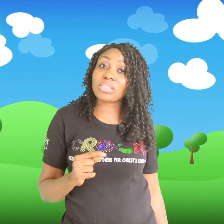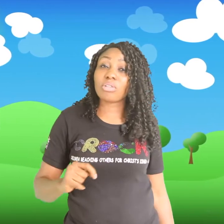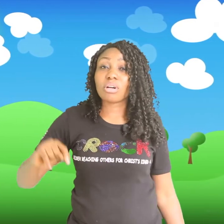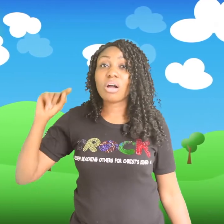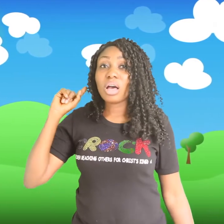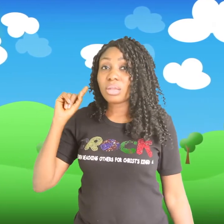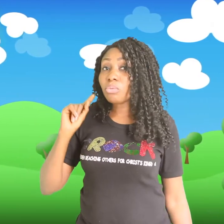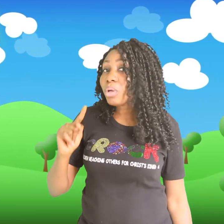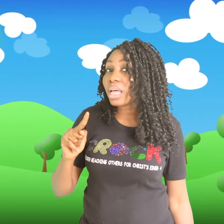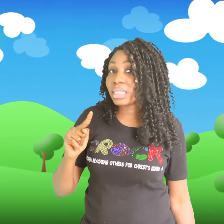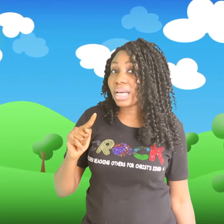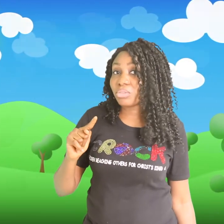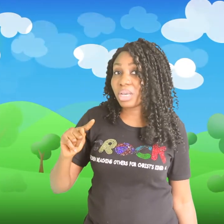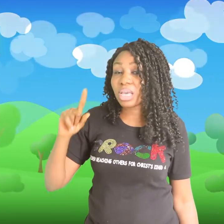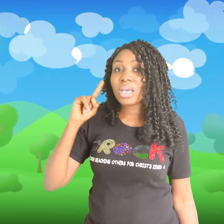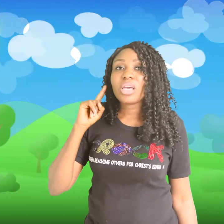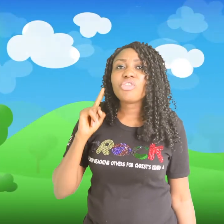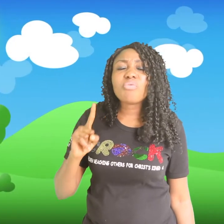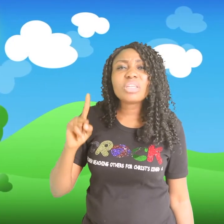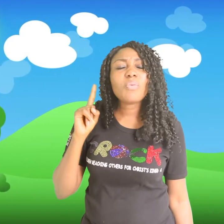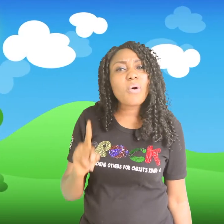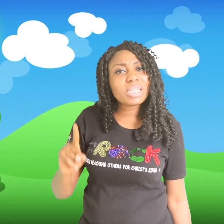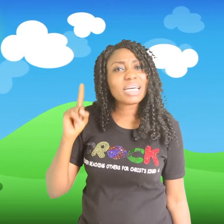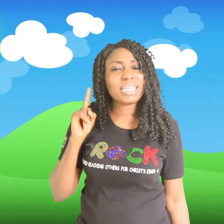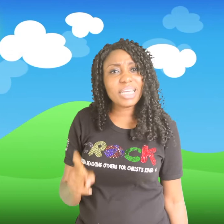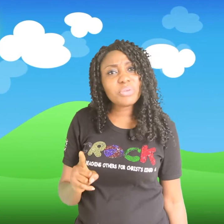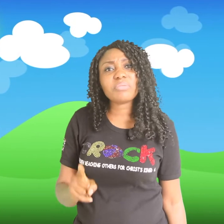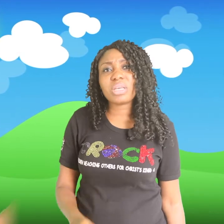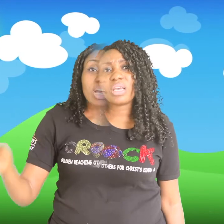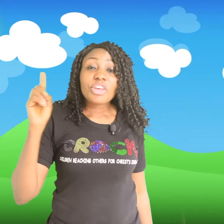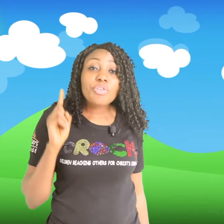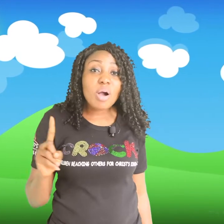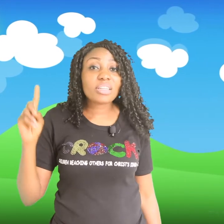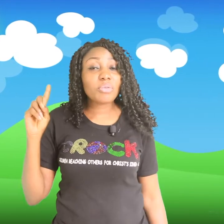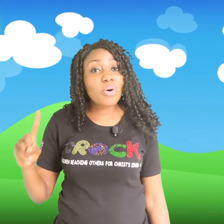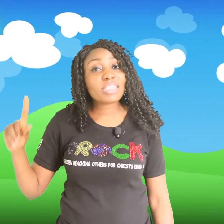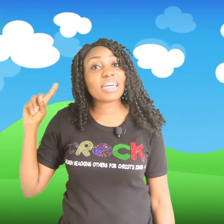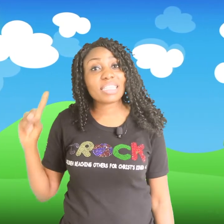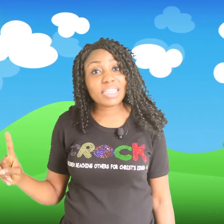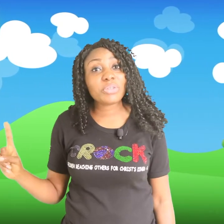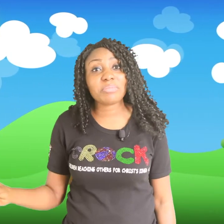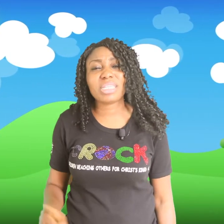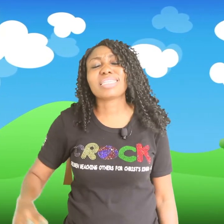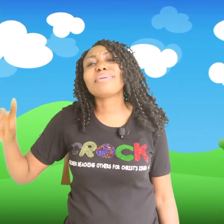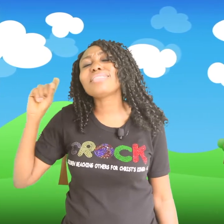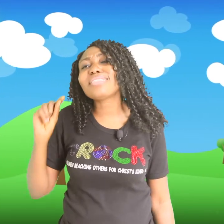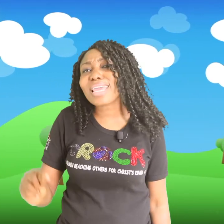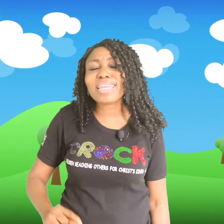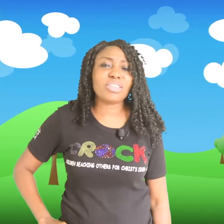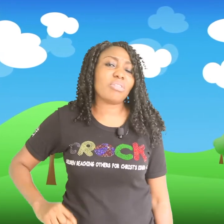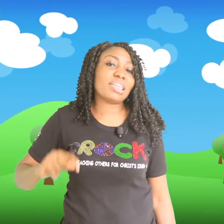saying that song. We learned last week, you are the one that heals me. You are the one that heals me. She